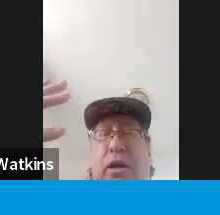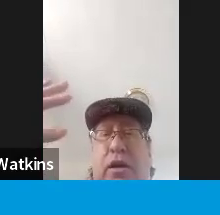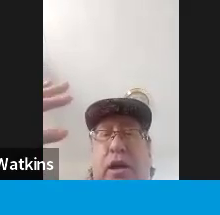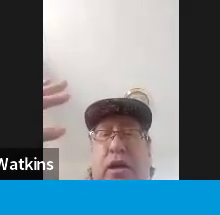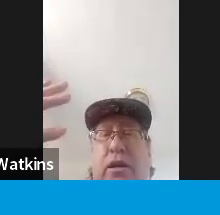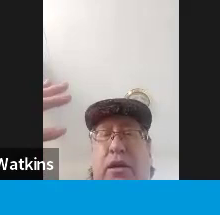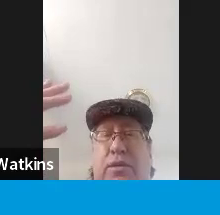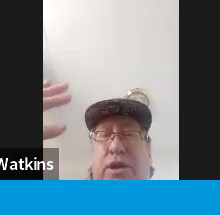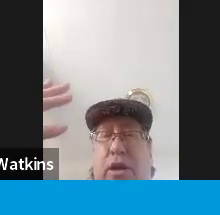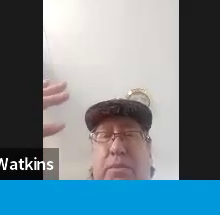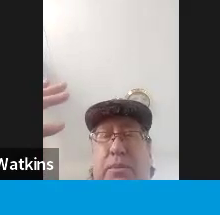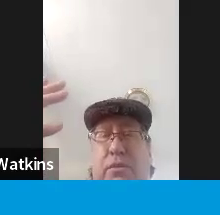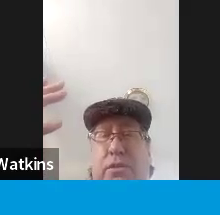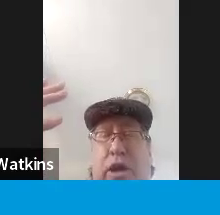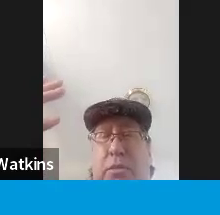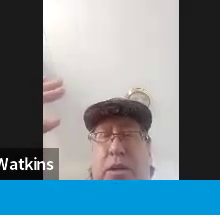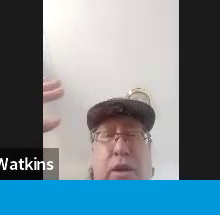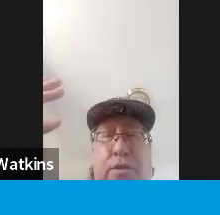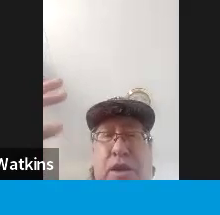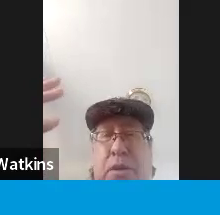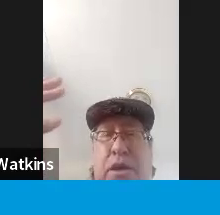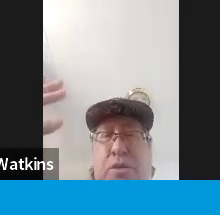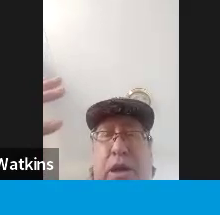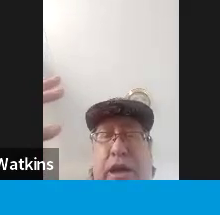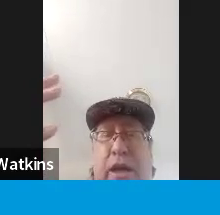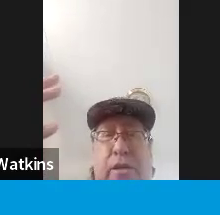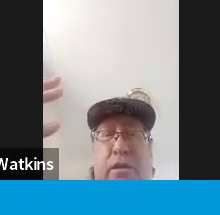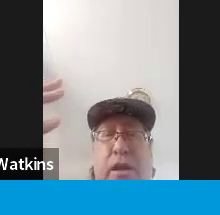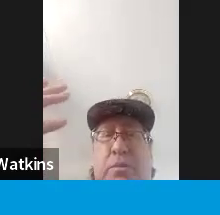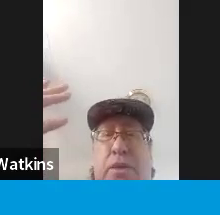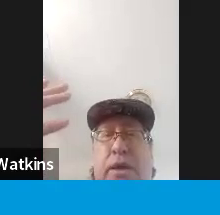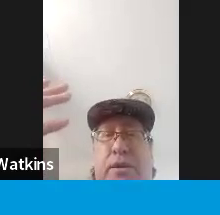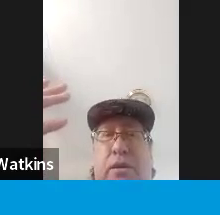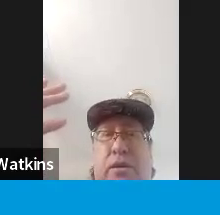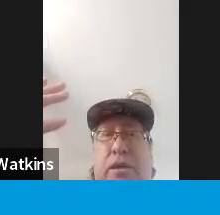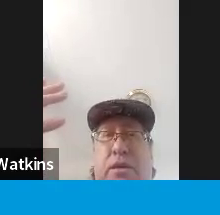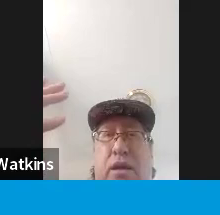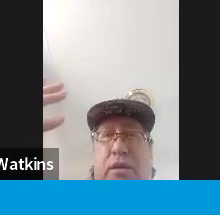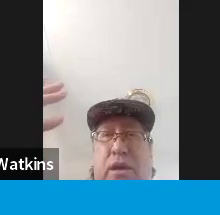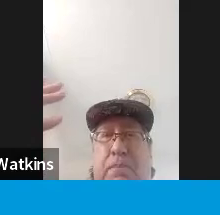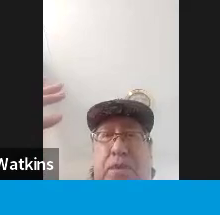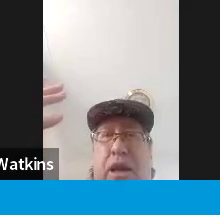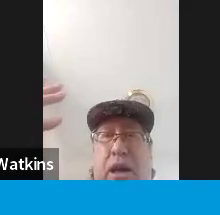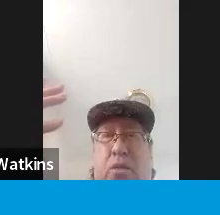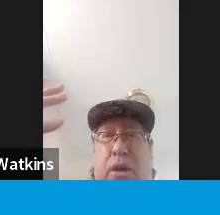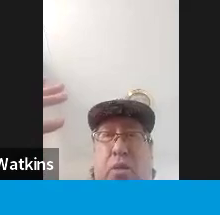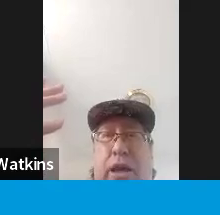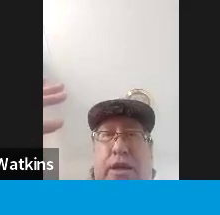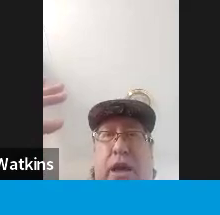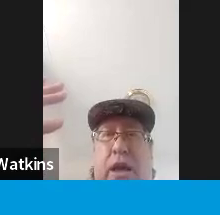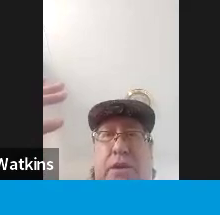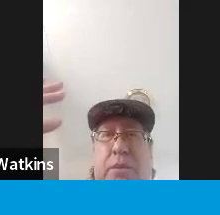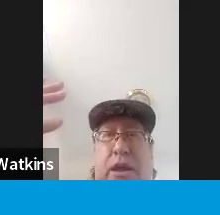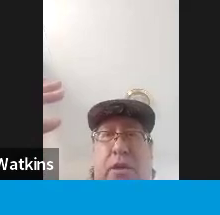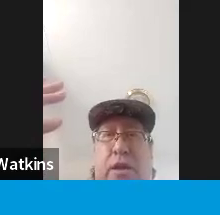great. And you know, I've been trying to be a part of subcommittees when I can, but it's like we